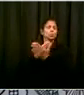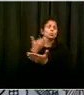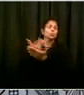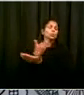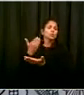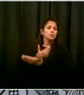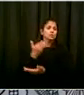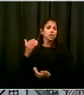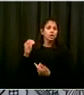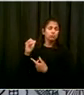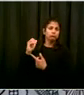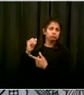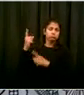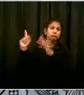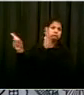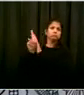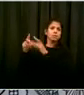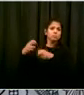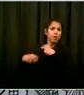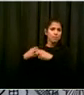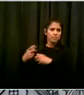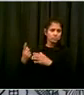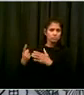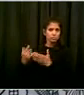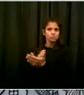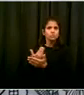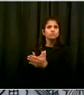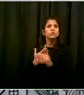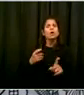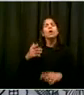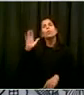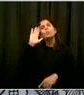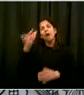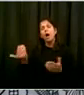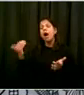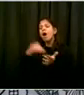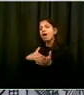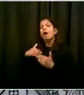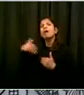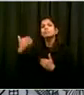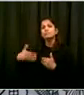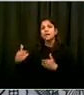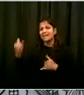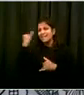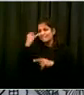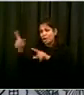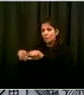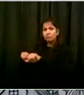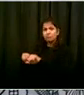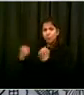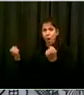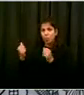anyone that does not follow NYPD instructions or anyone who breaks the law. It will be quite visible and clear.